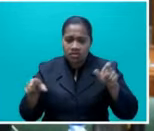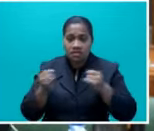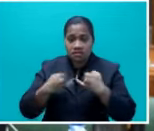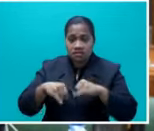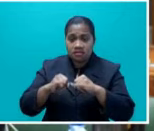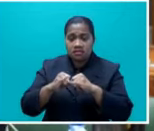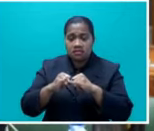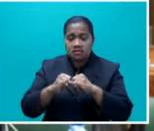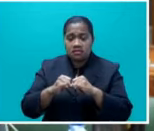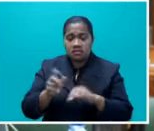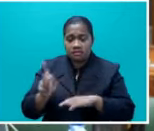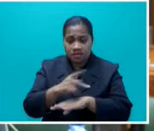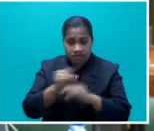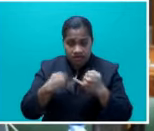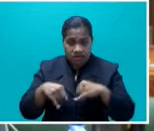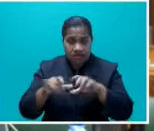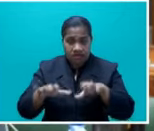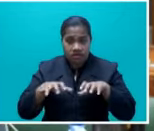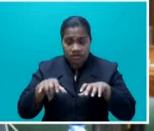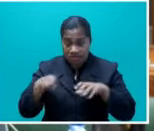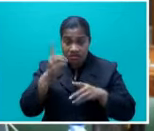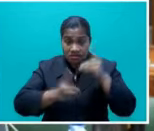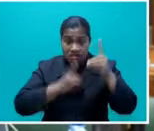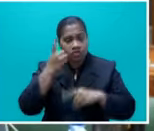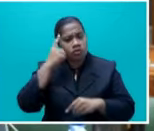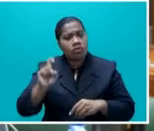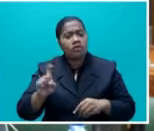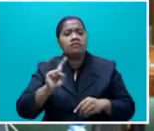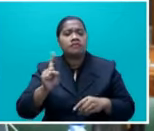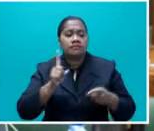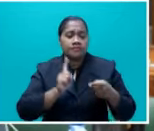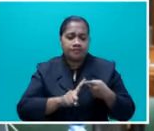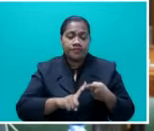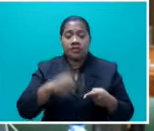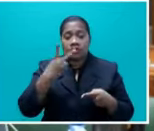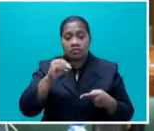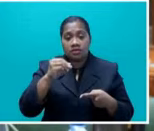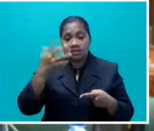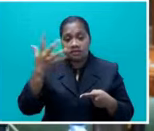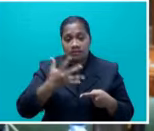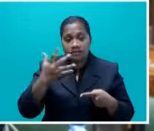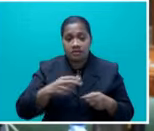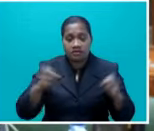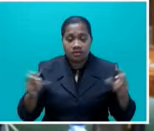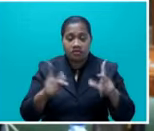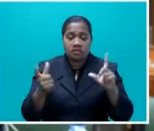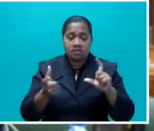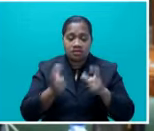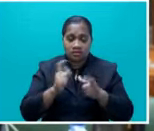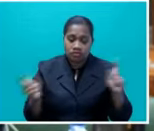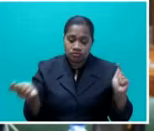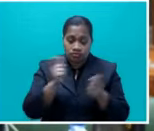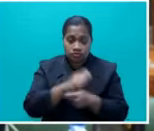Development Forum, that summit therefore called for A, the 2015 Paris Climate Change Agreement to